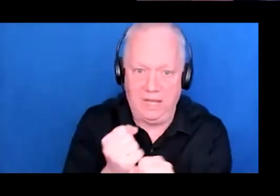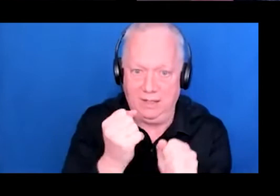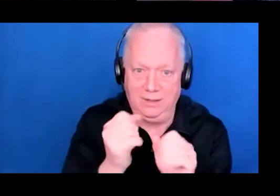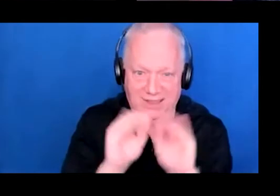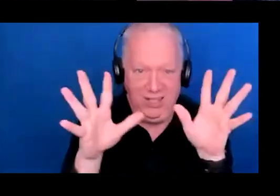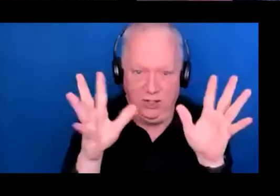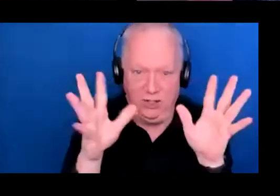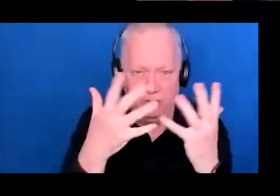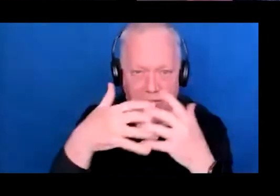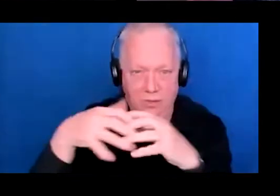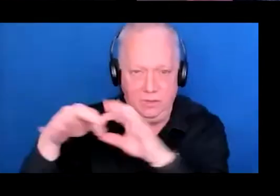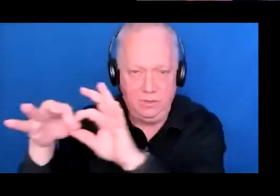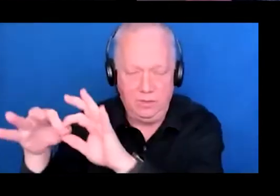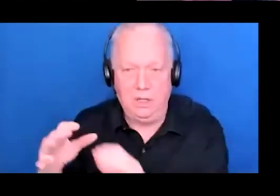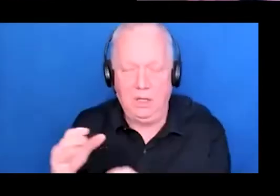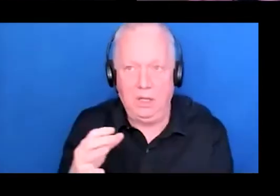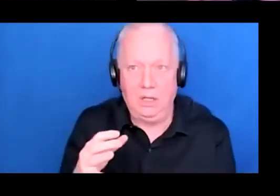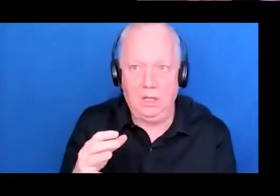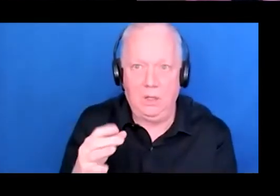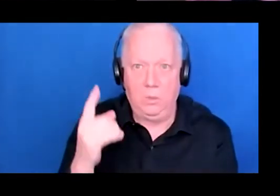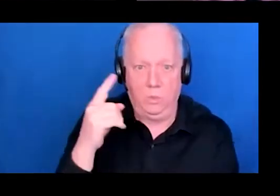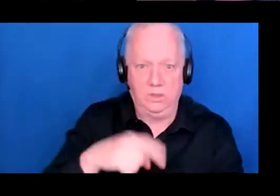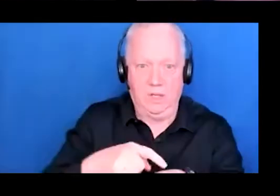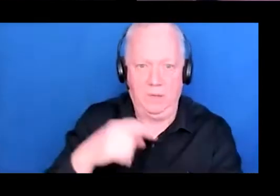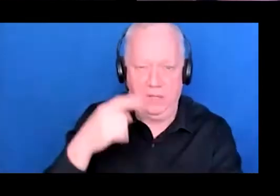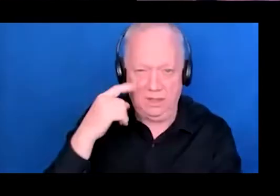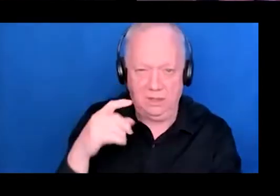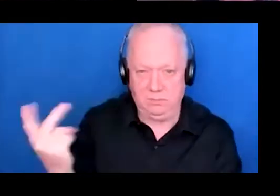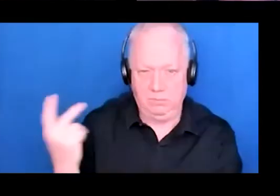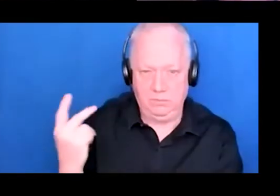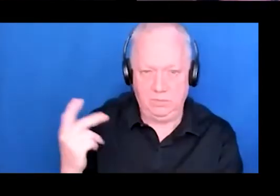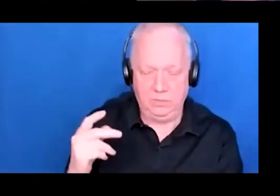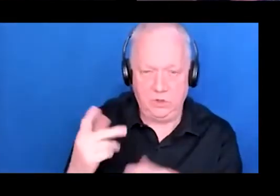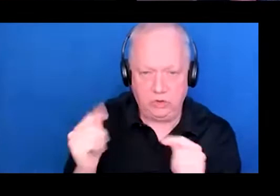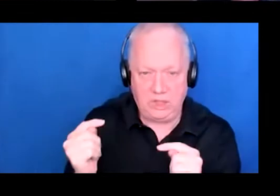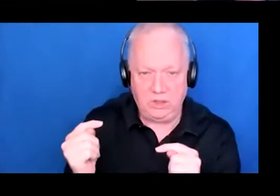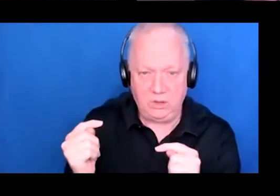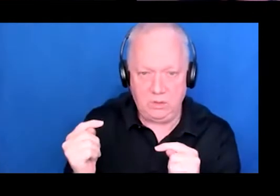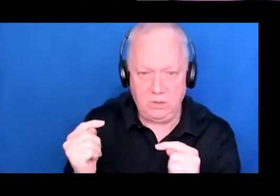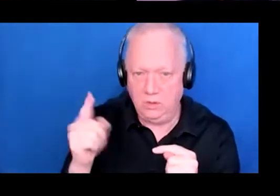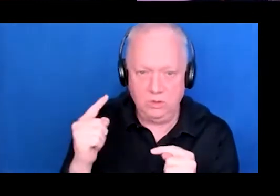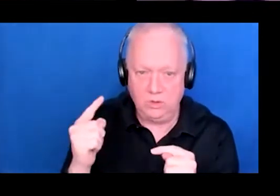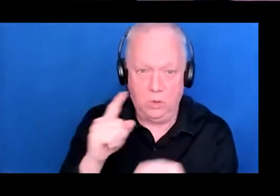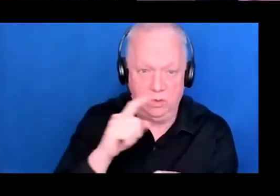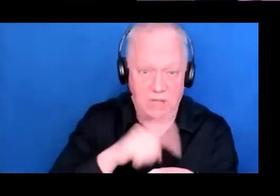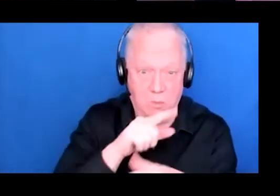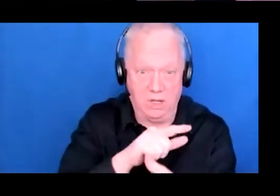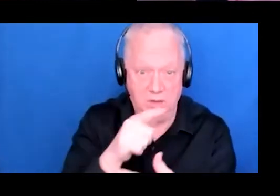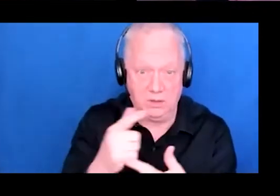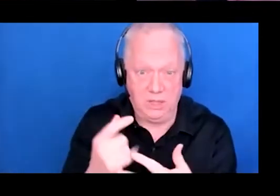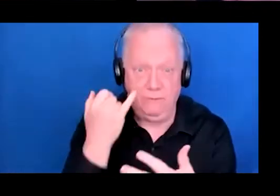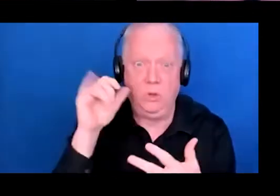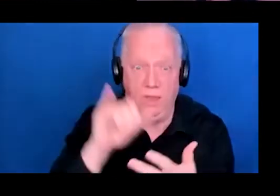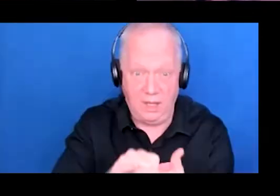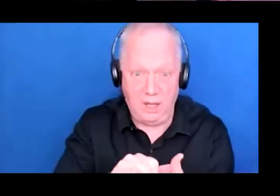clear. And at one point, I think Sachi and I tried to like just go chronologically. And if you did